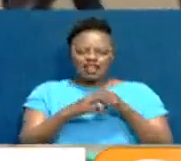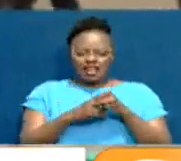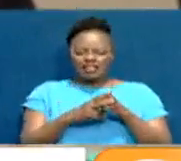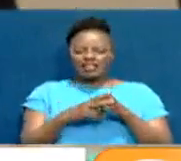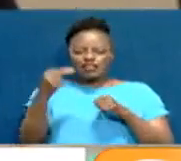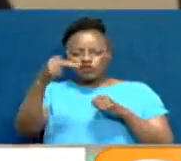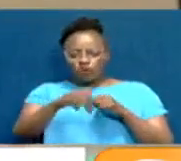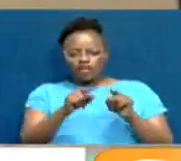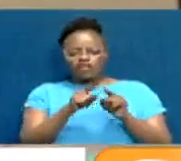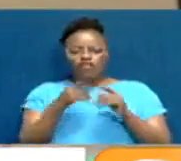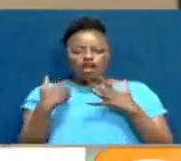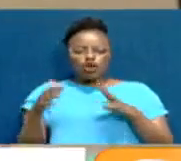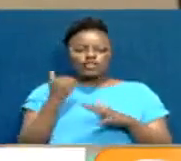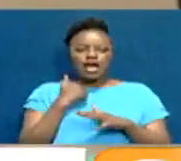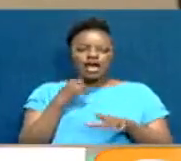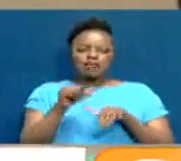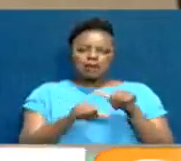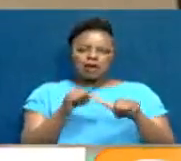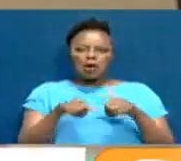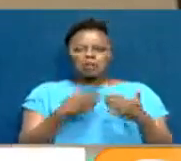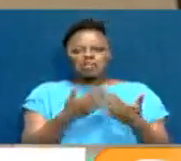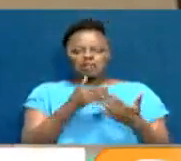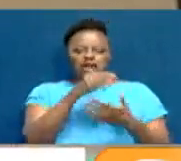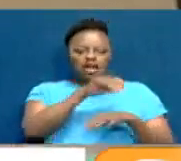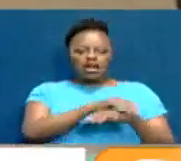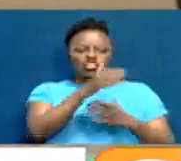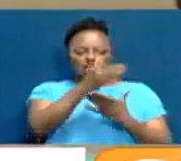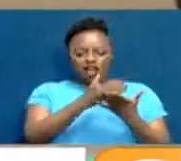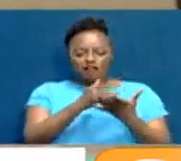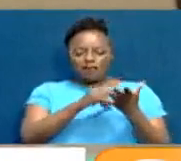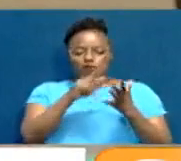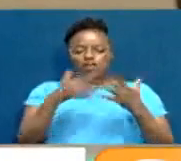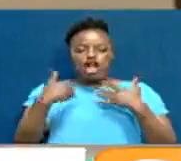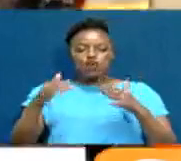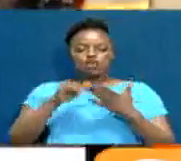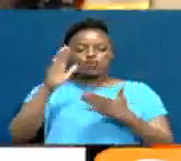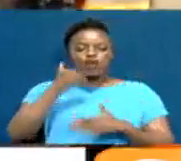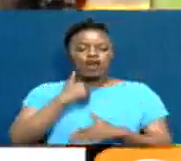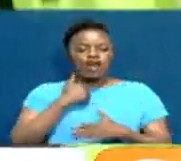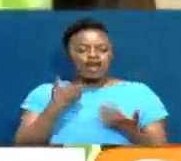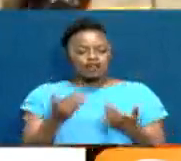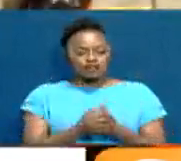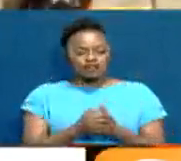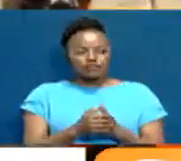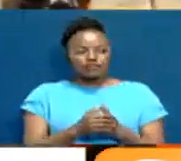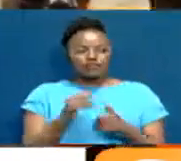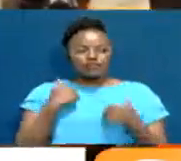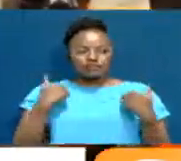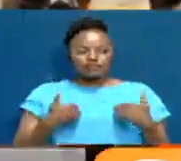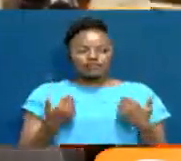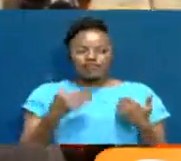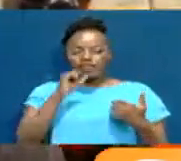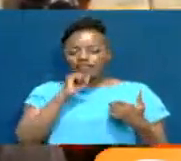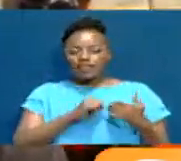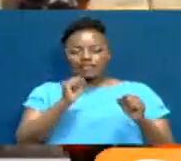hivyo ninaenda hasara ya shilingi kama nusu, napata nusu. Kwa hivyo ninaenda hasara zaidi. Mimi ni mzee na